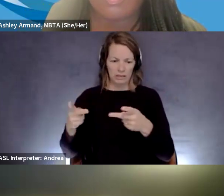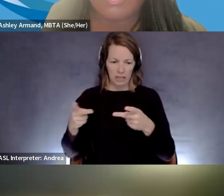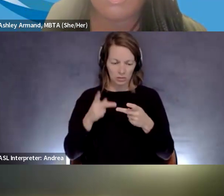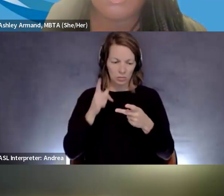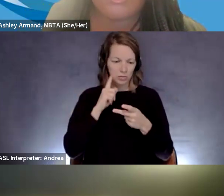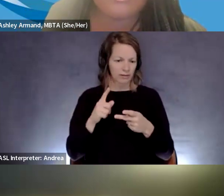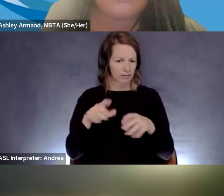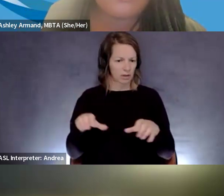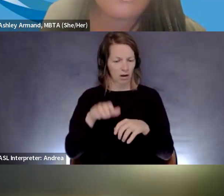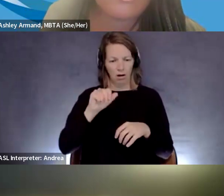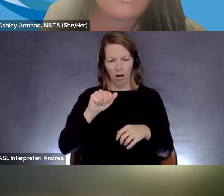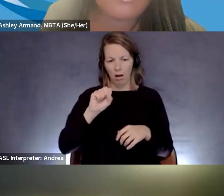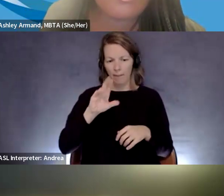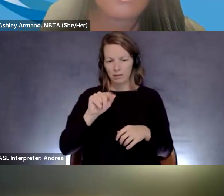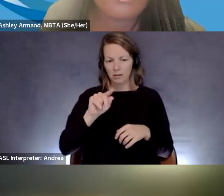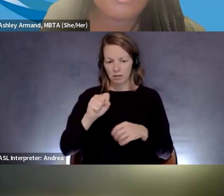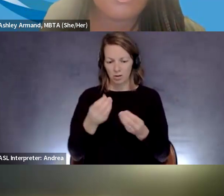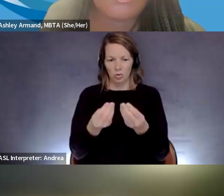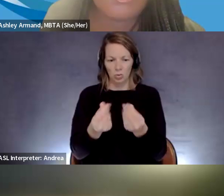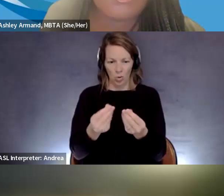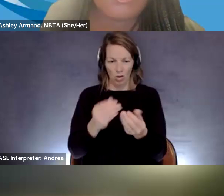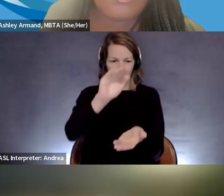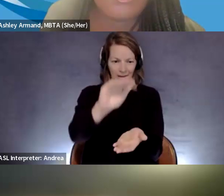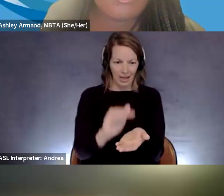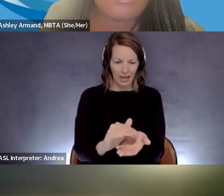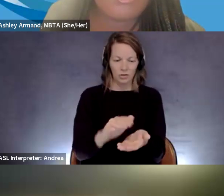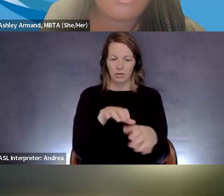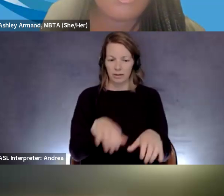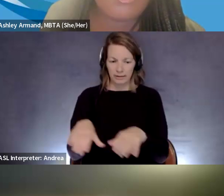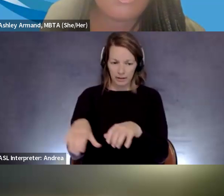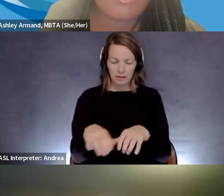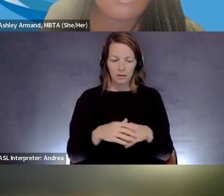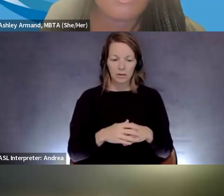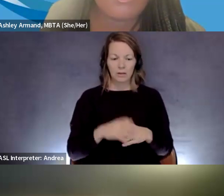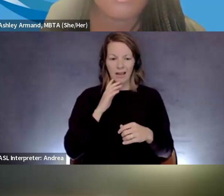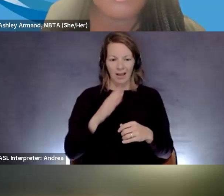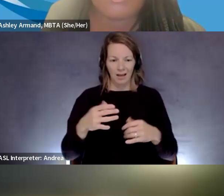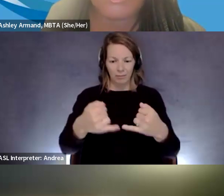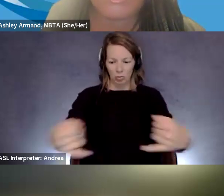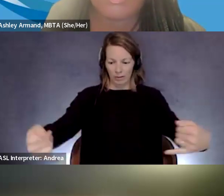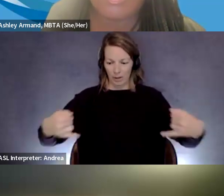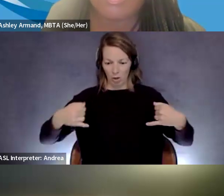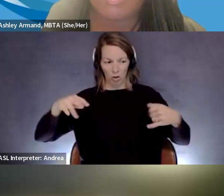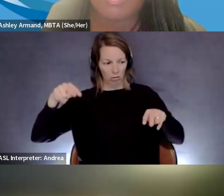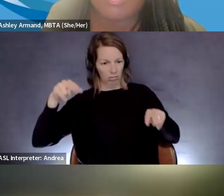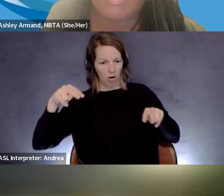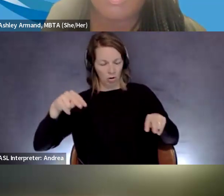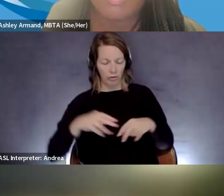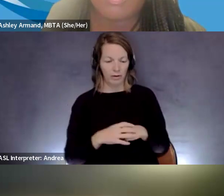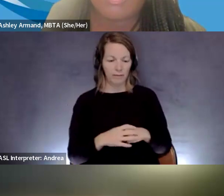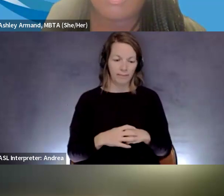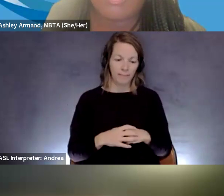performed asbestos and soil mitigation activities and provided perimeter monitoring.